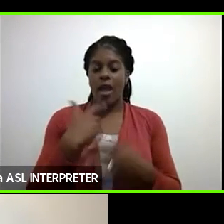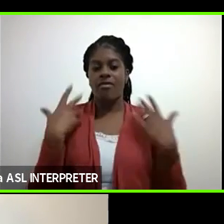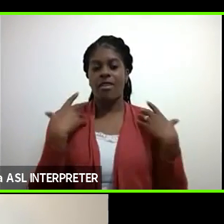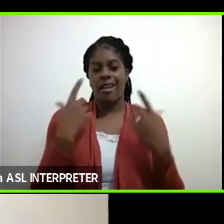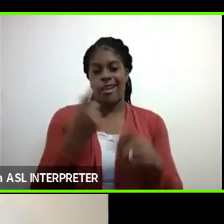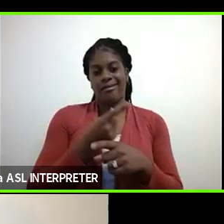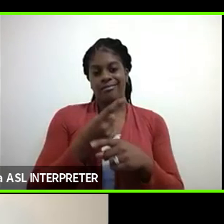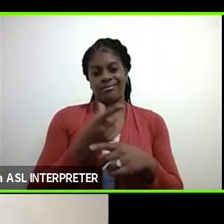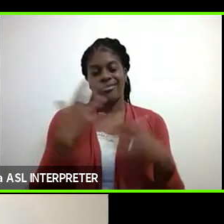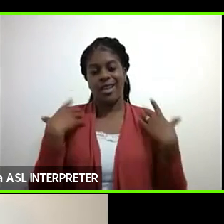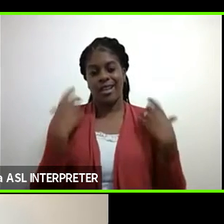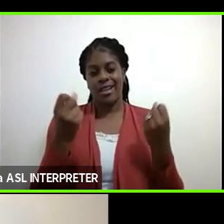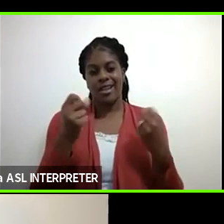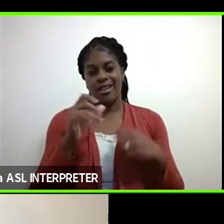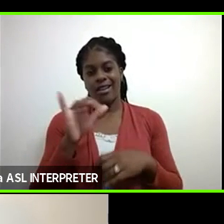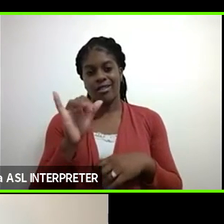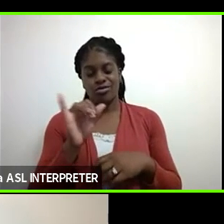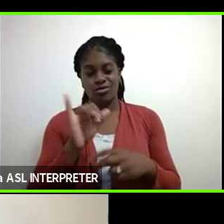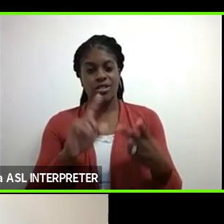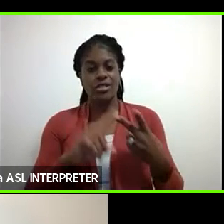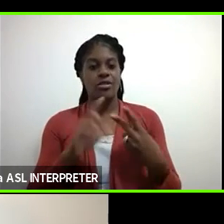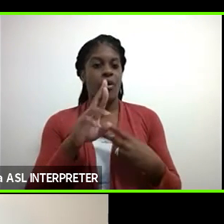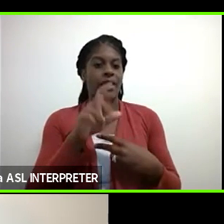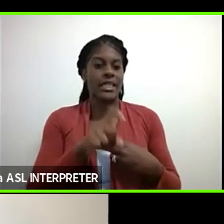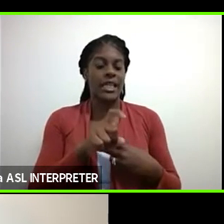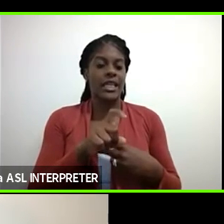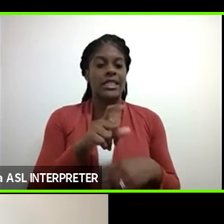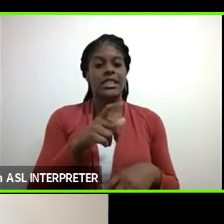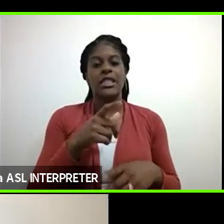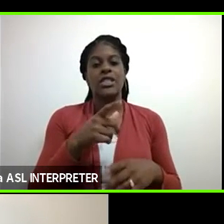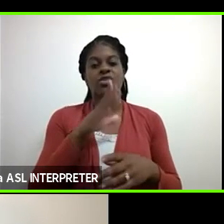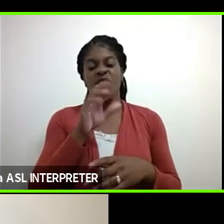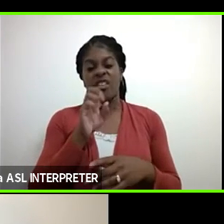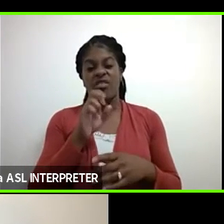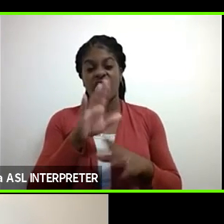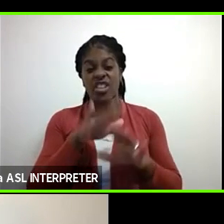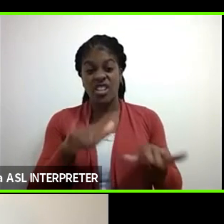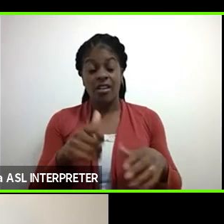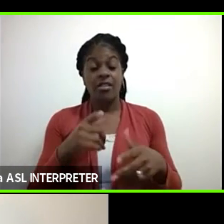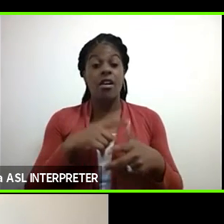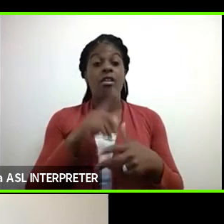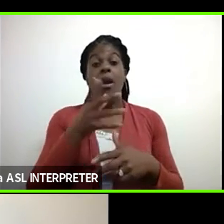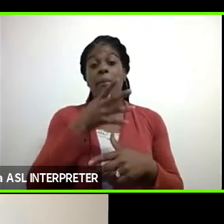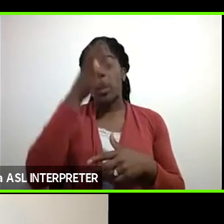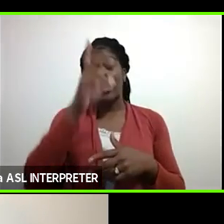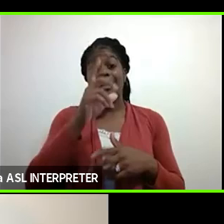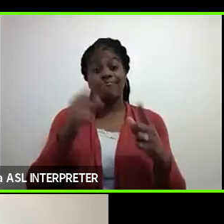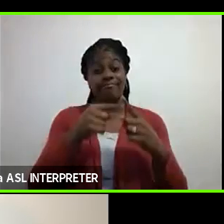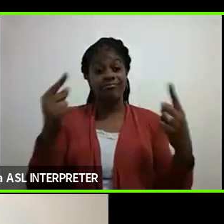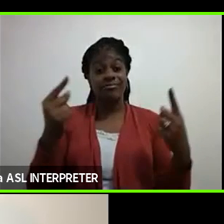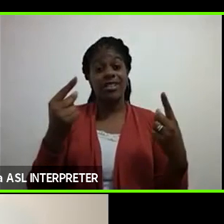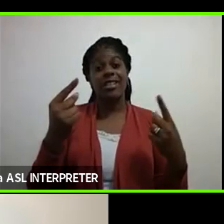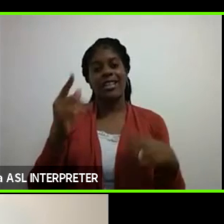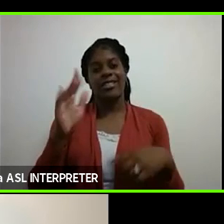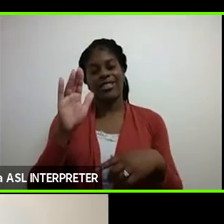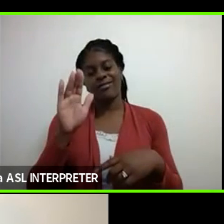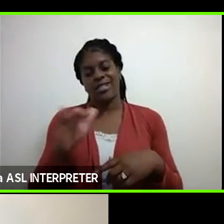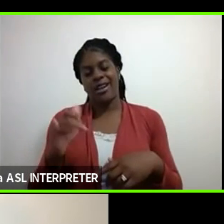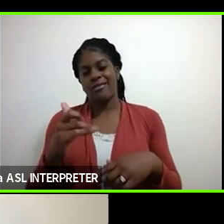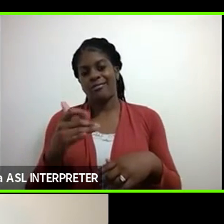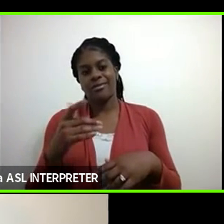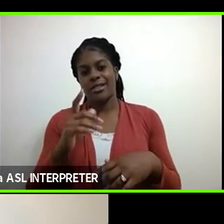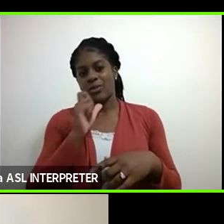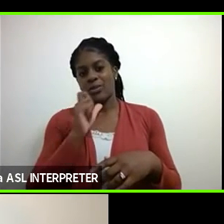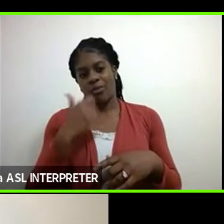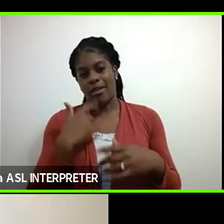seek further care for their child, or sometimes parents who, for one reason or another, don't agree with that their child is in need of any mental